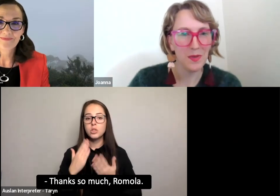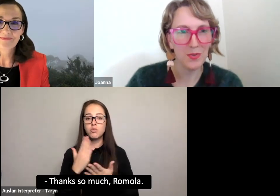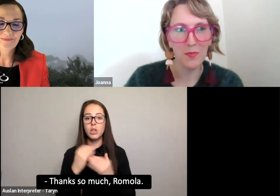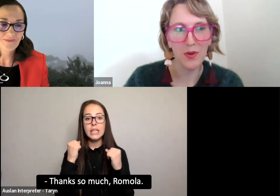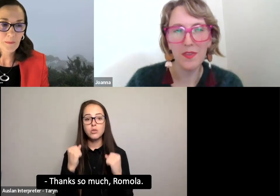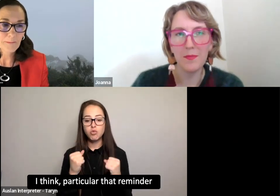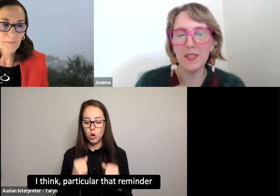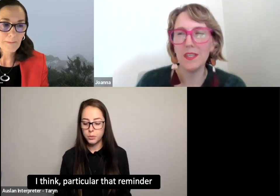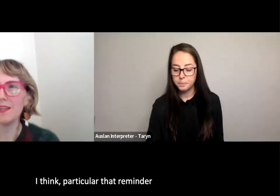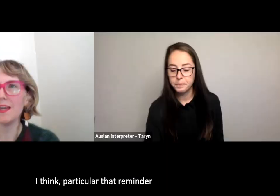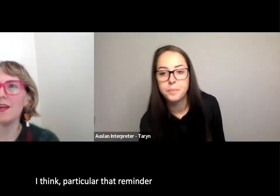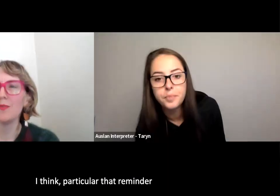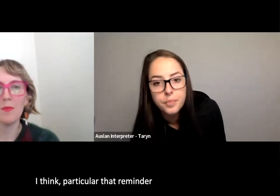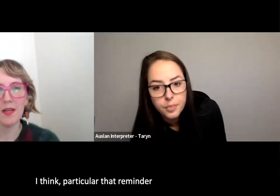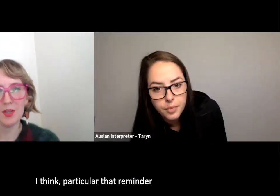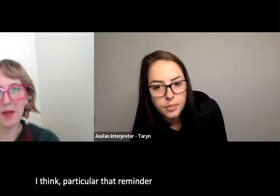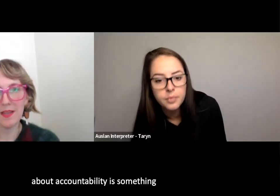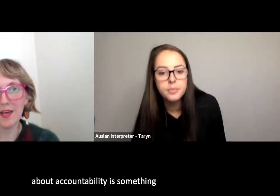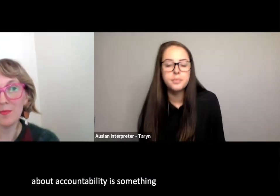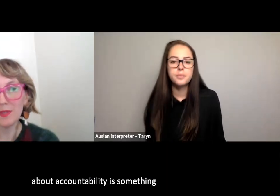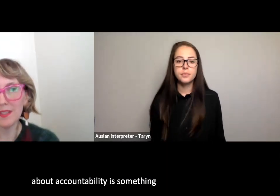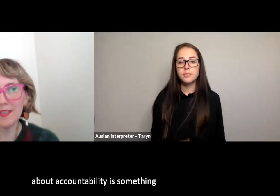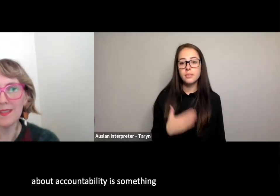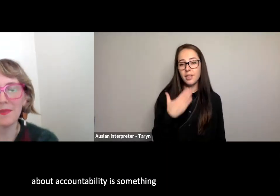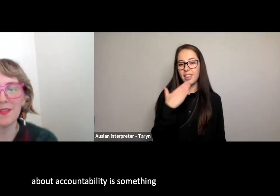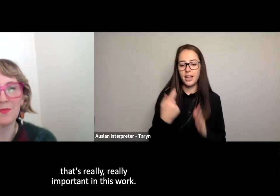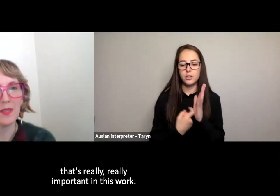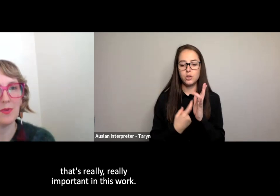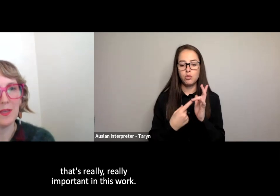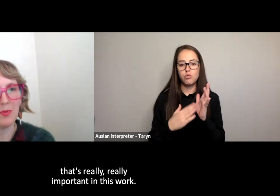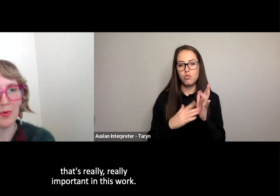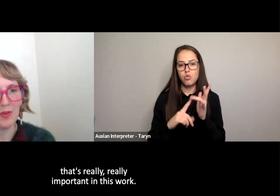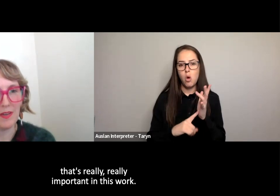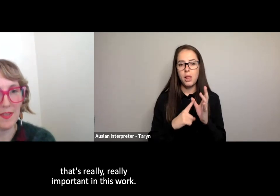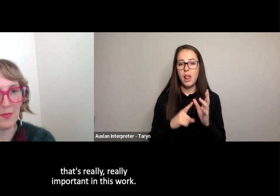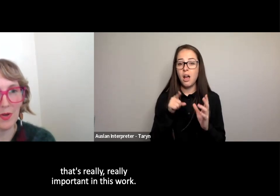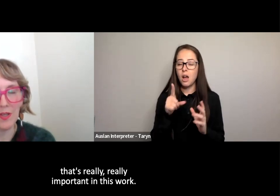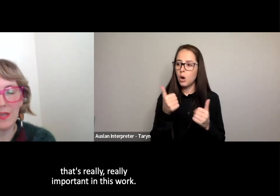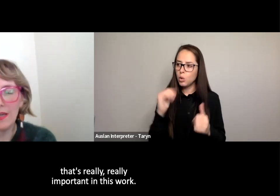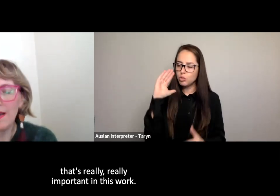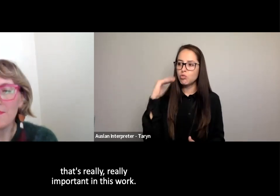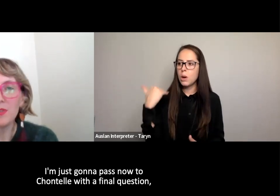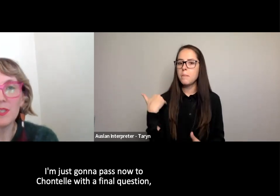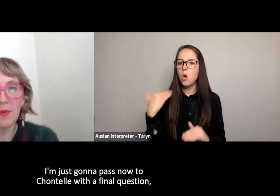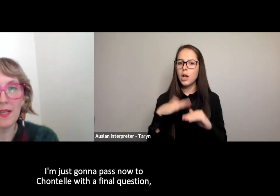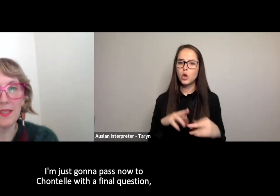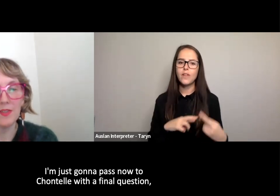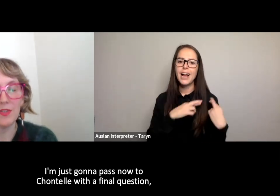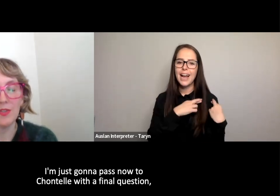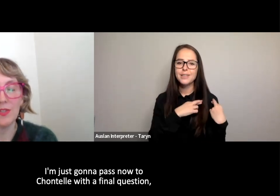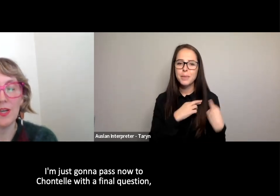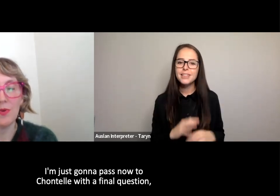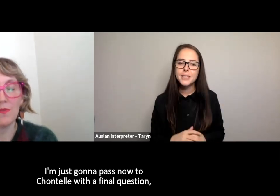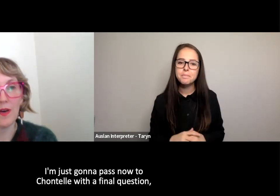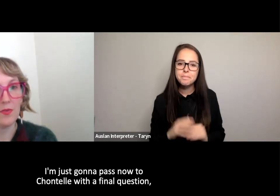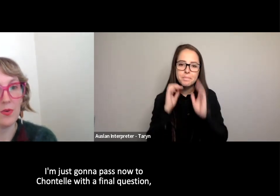Thanks so much, Romar. think particularly that reminder about accountability is something that's really, really important in this work. I'm just going to pass now